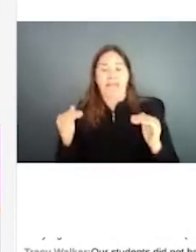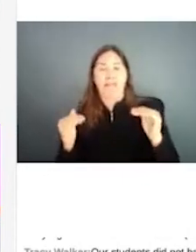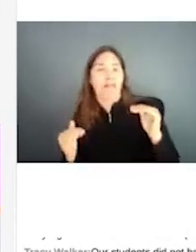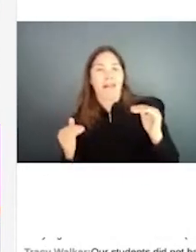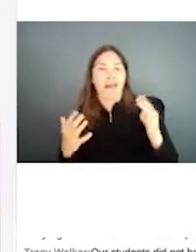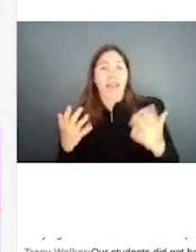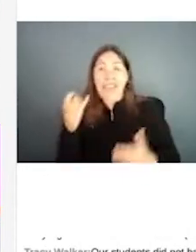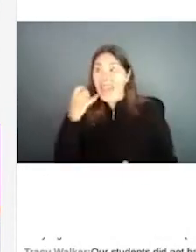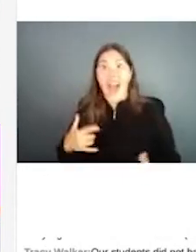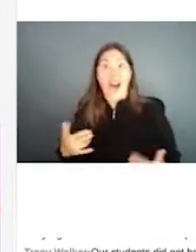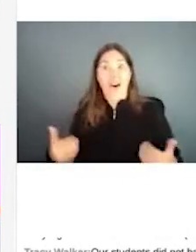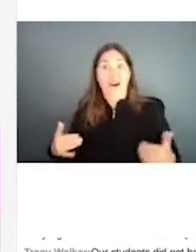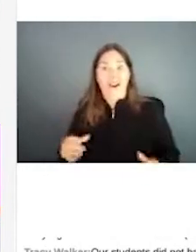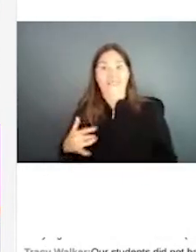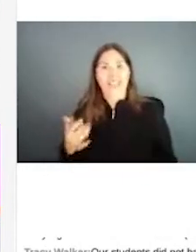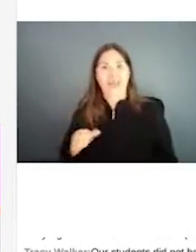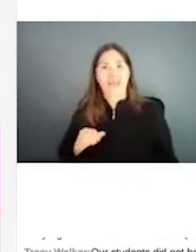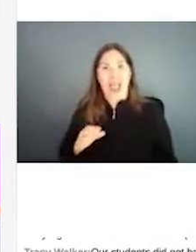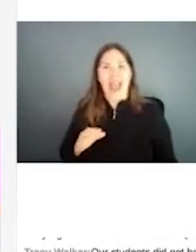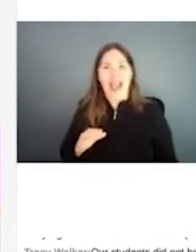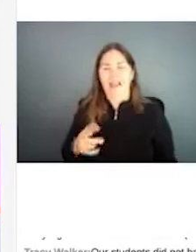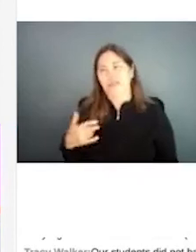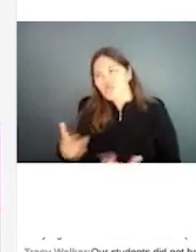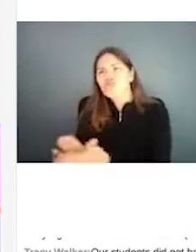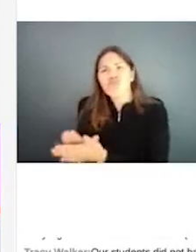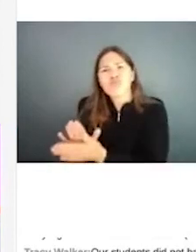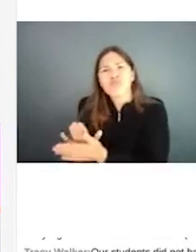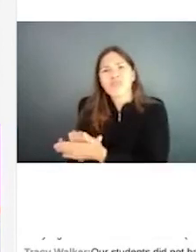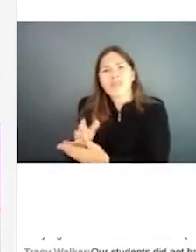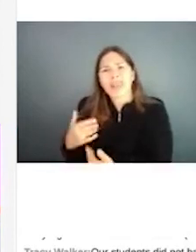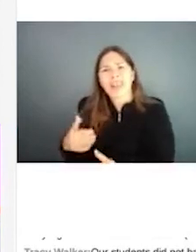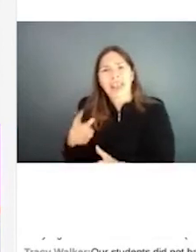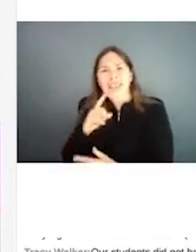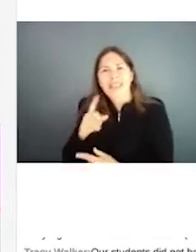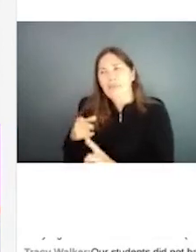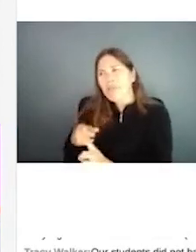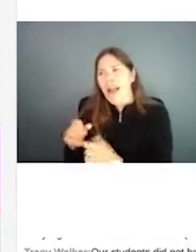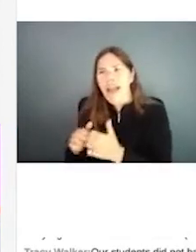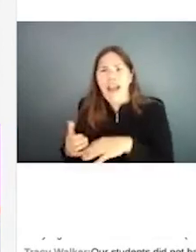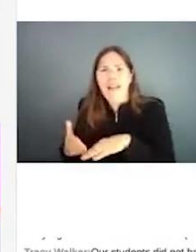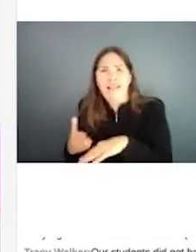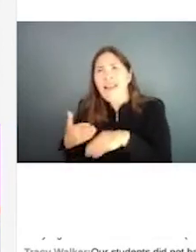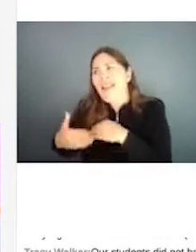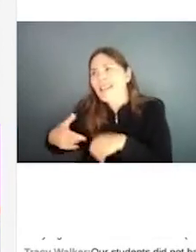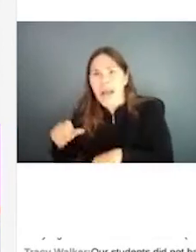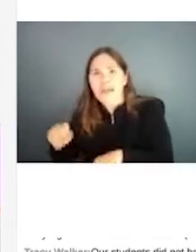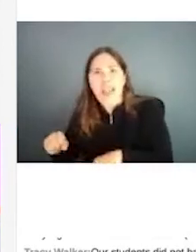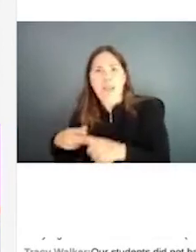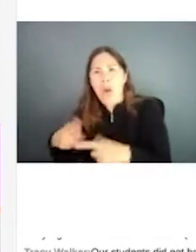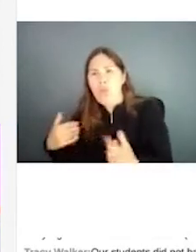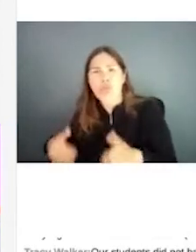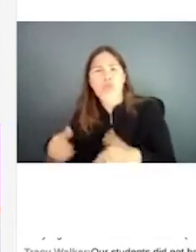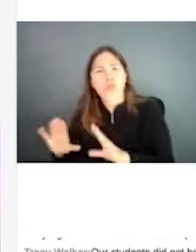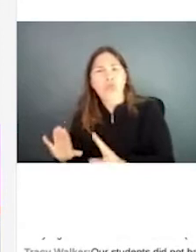if they feel so proud of it, you know, you got to pump that up and then give them a few points on how they might make it better. But it really is, there's a